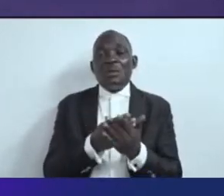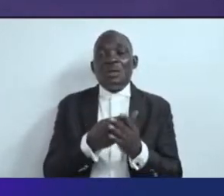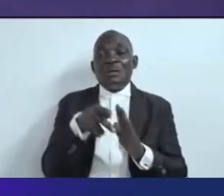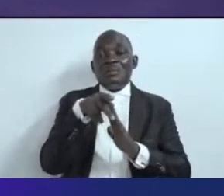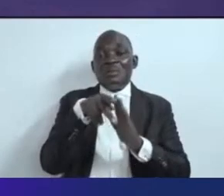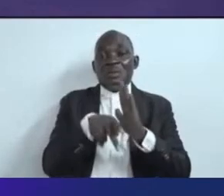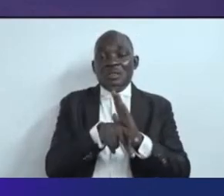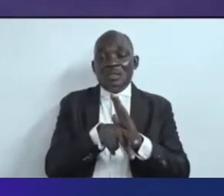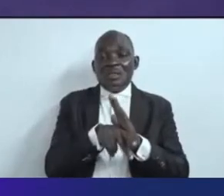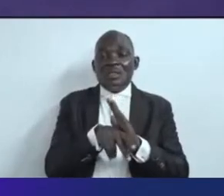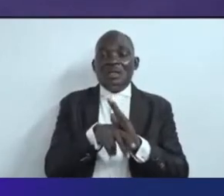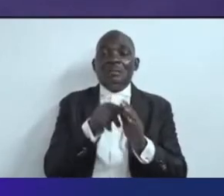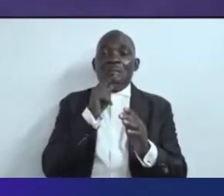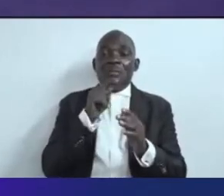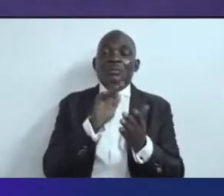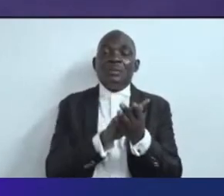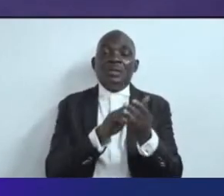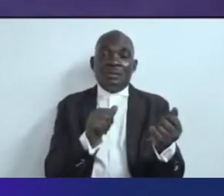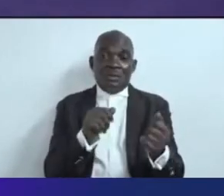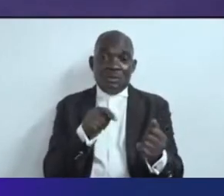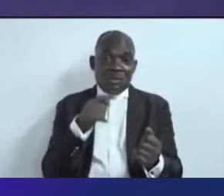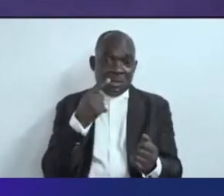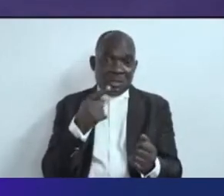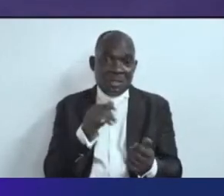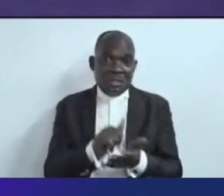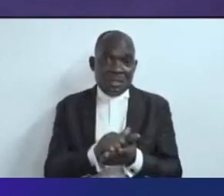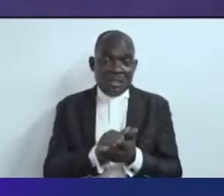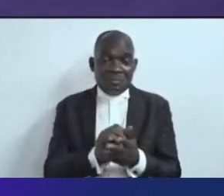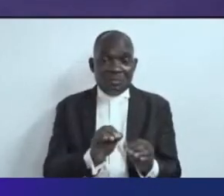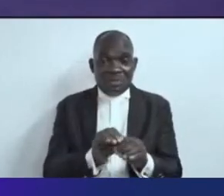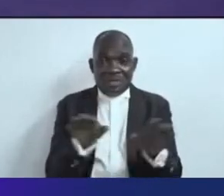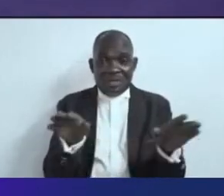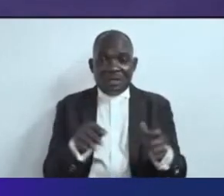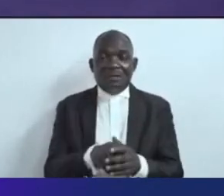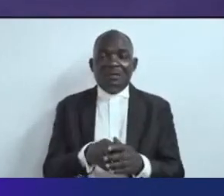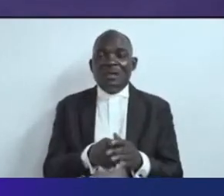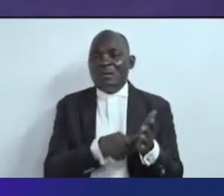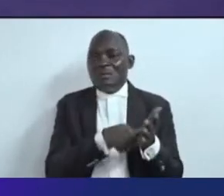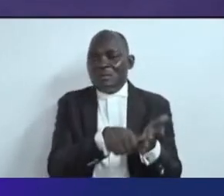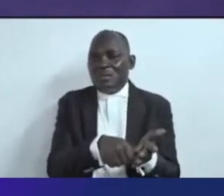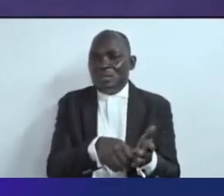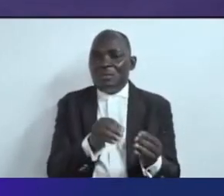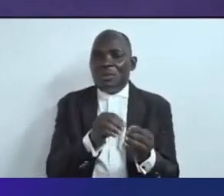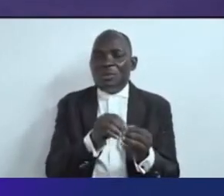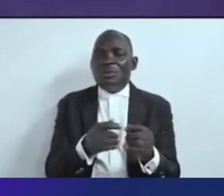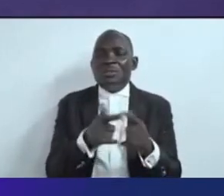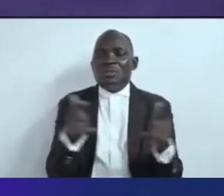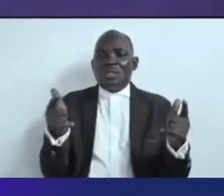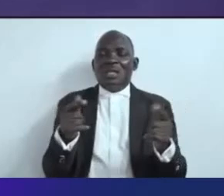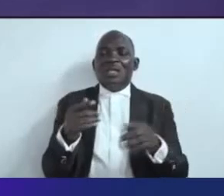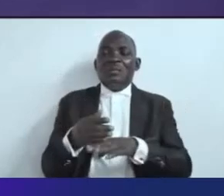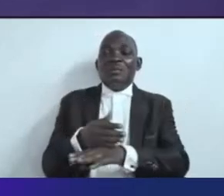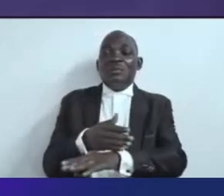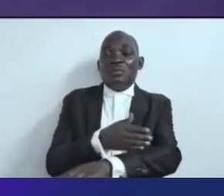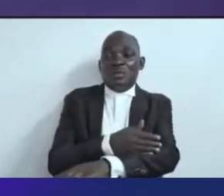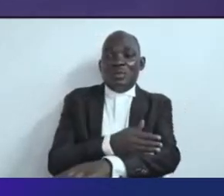policy press release, if you look at it, stresses on general improvements